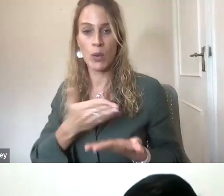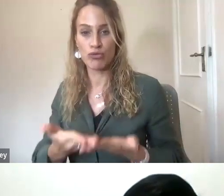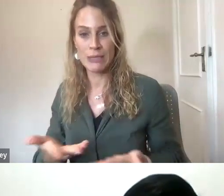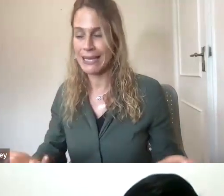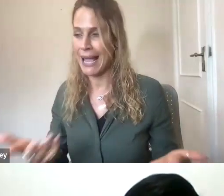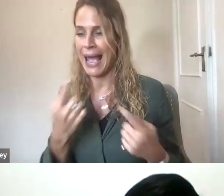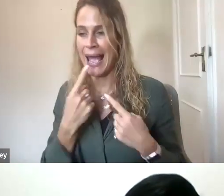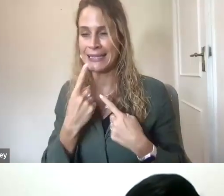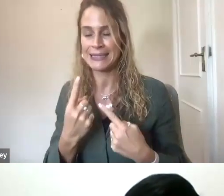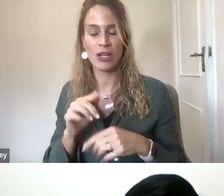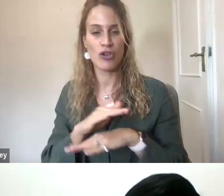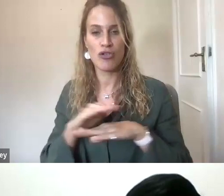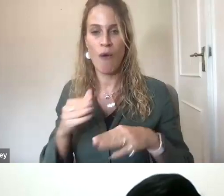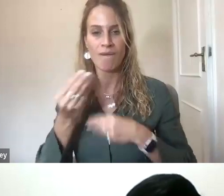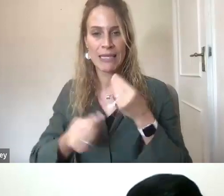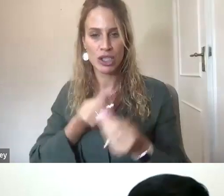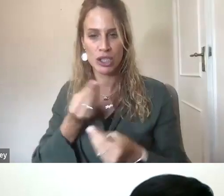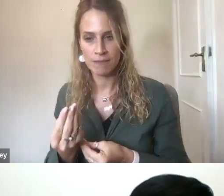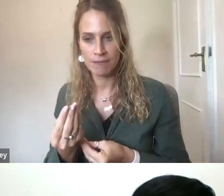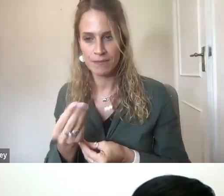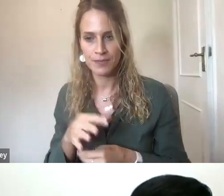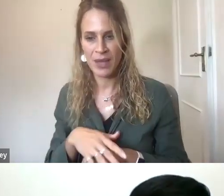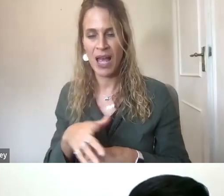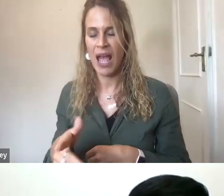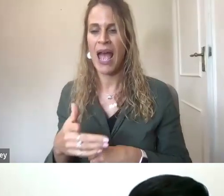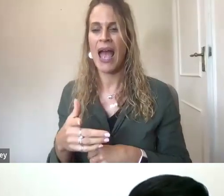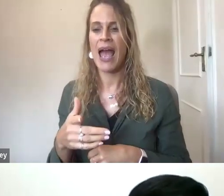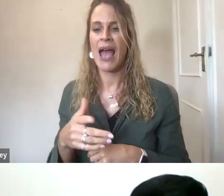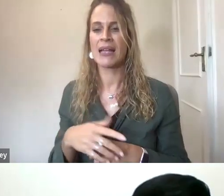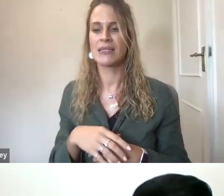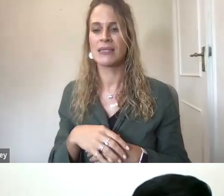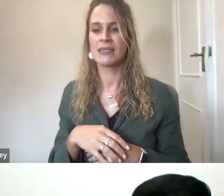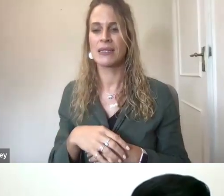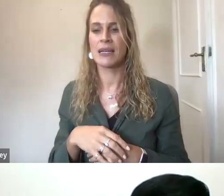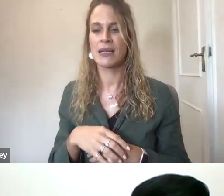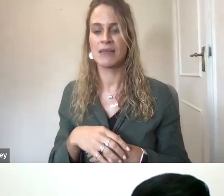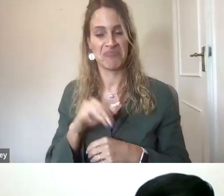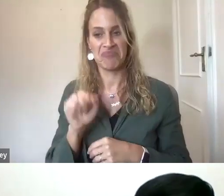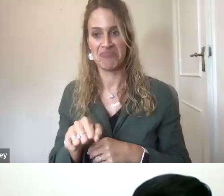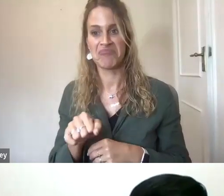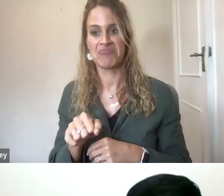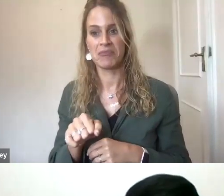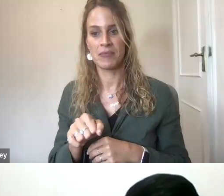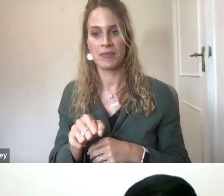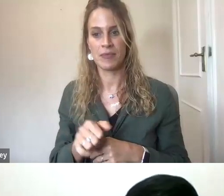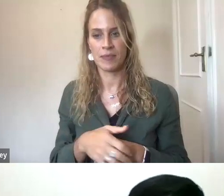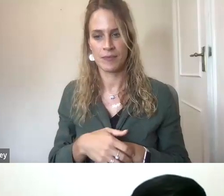Anomalous Press also has like really good folios with Filipino authors, and yeah, and